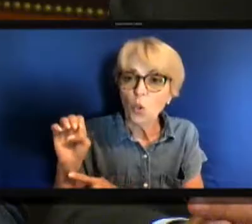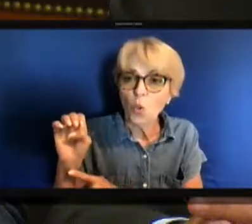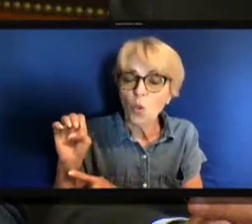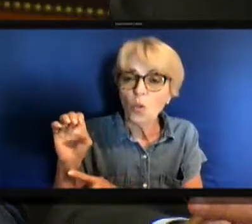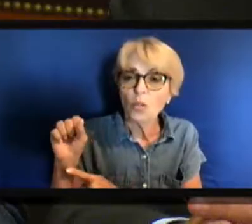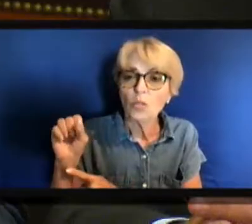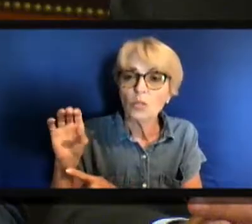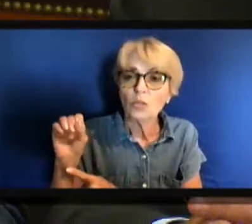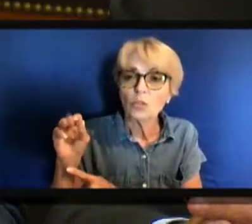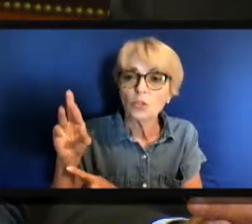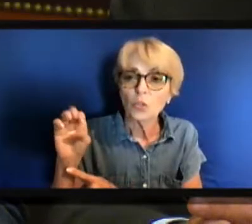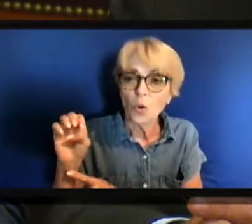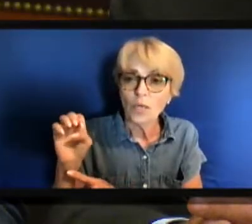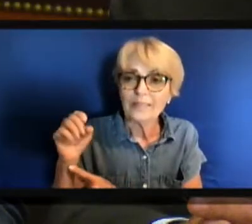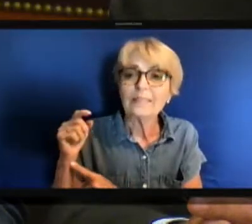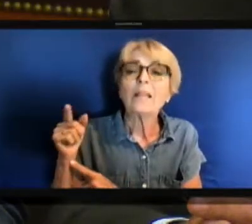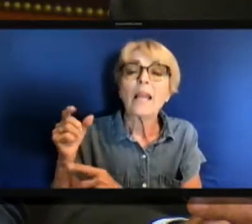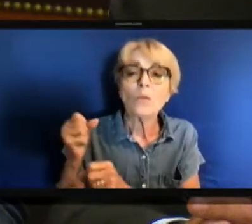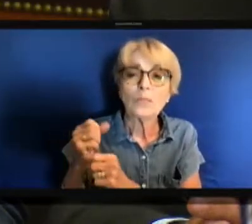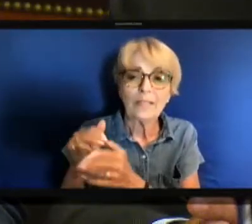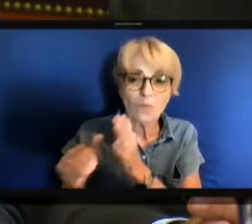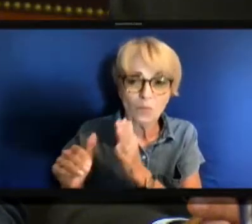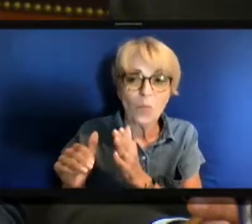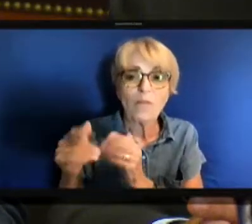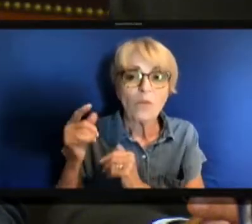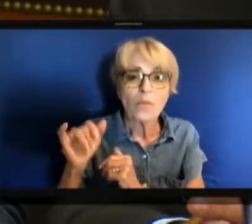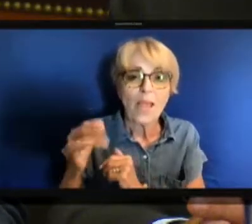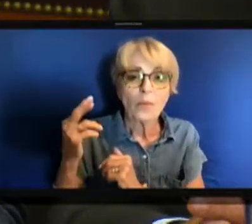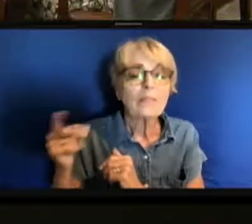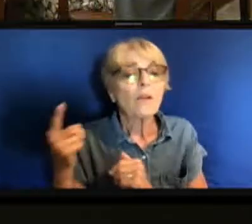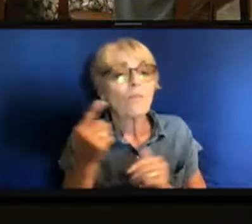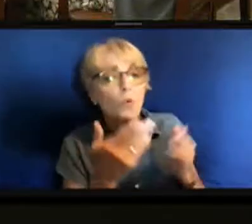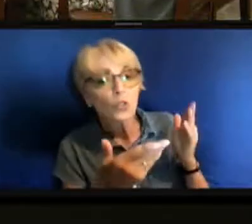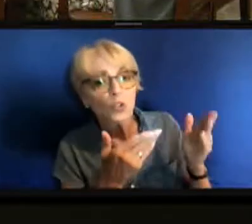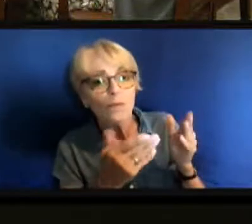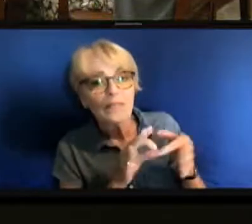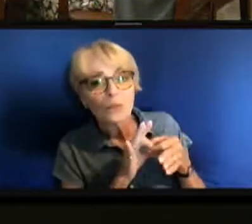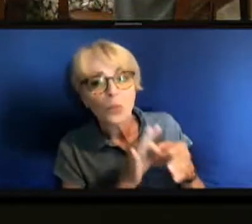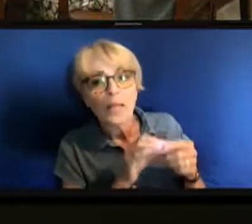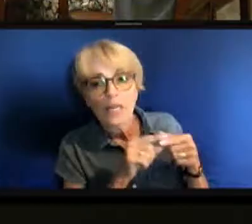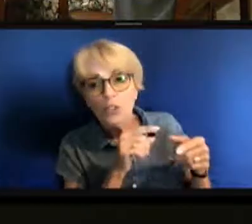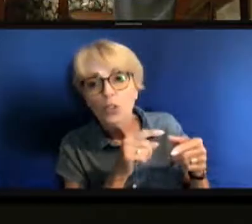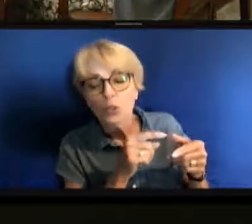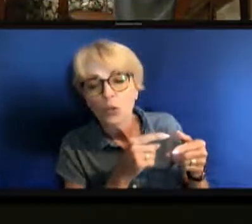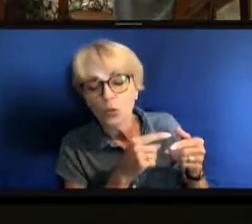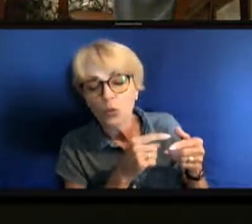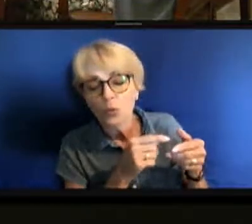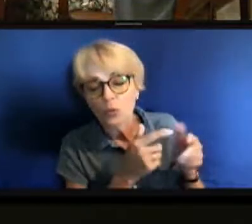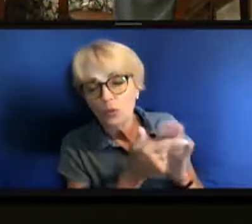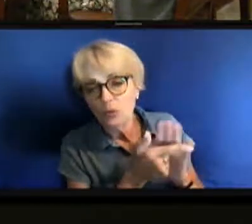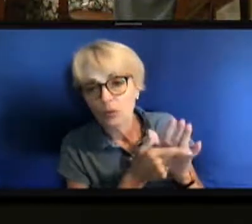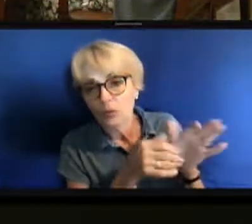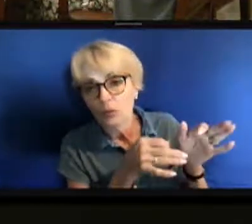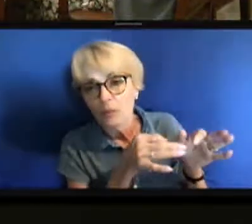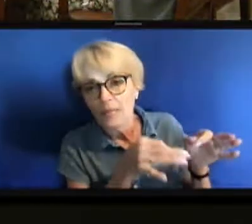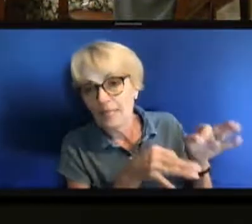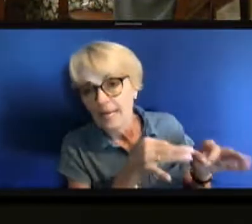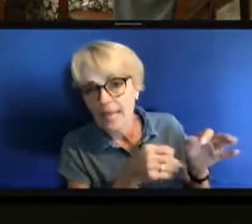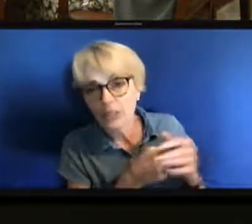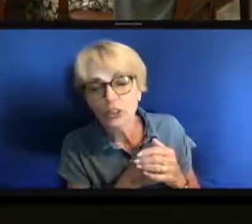right? For services related to litigation. For litigation services, so it wasn't the sole